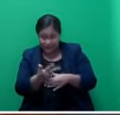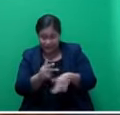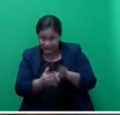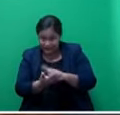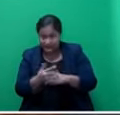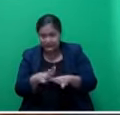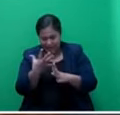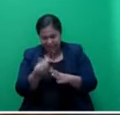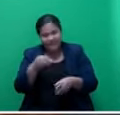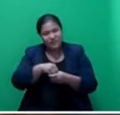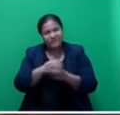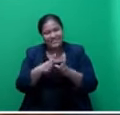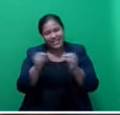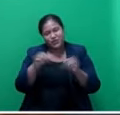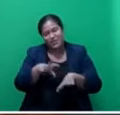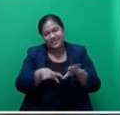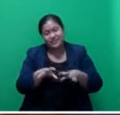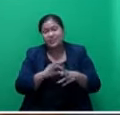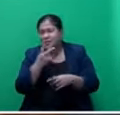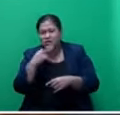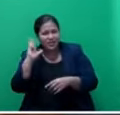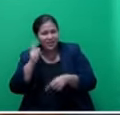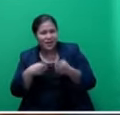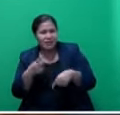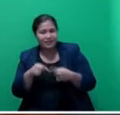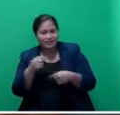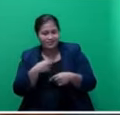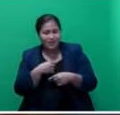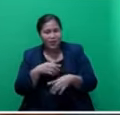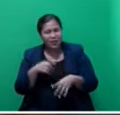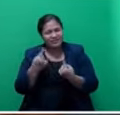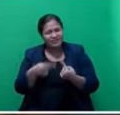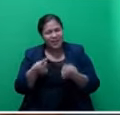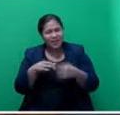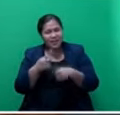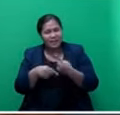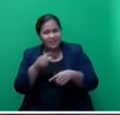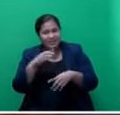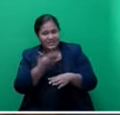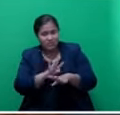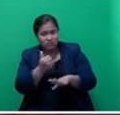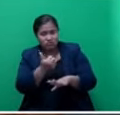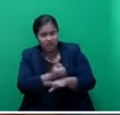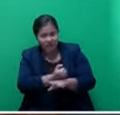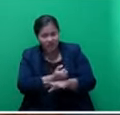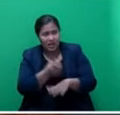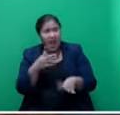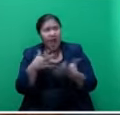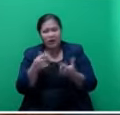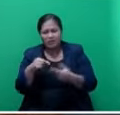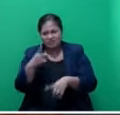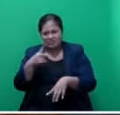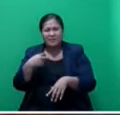Honourable Speaker, you heard in my statement last year on fighting this new drug pornography, how the victims are getting younger and younger, and it's harder